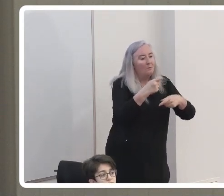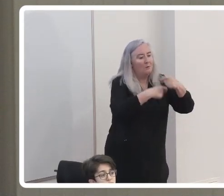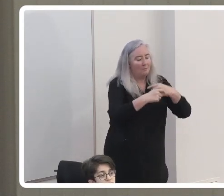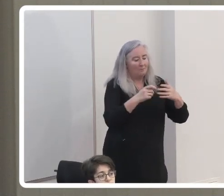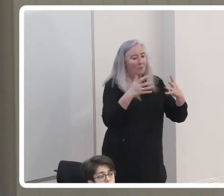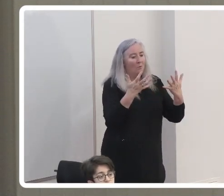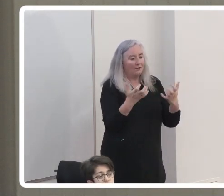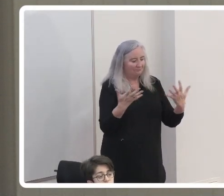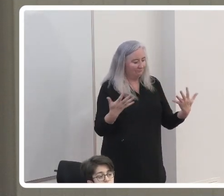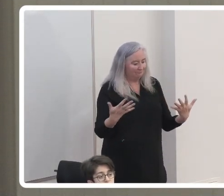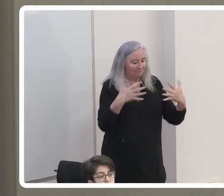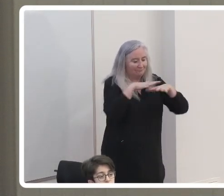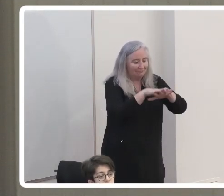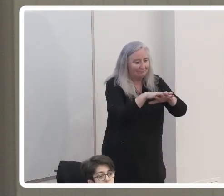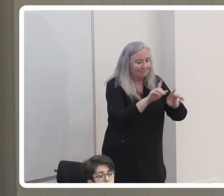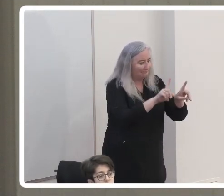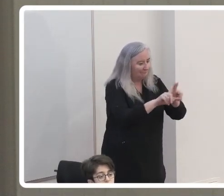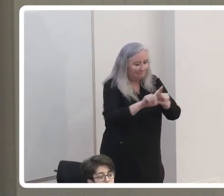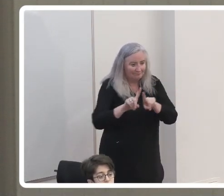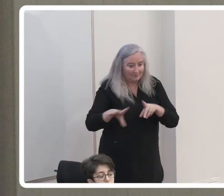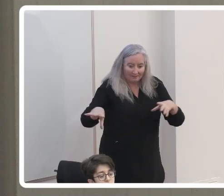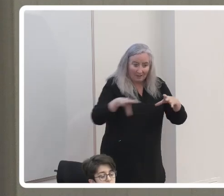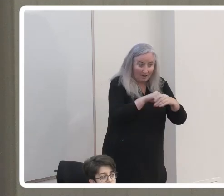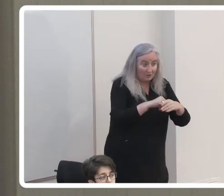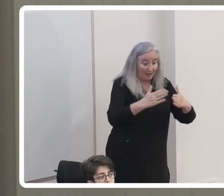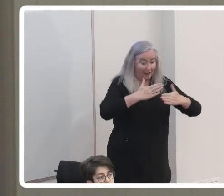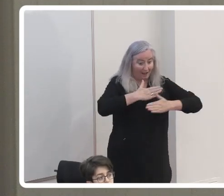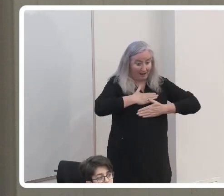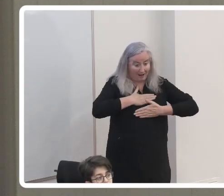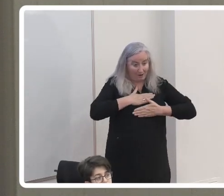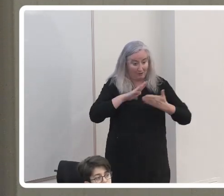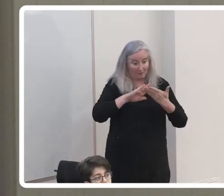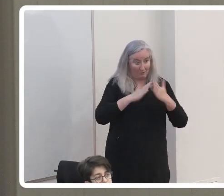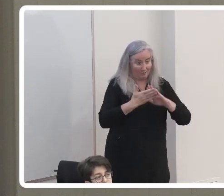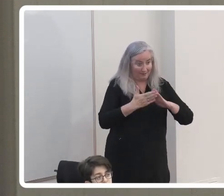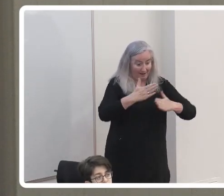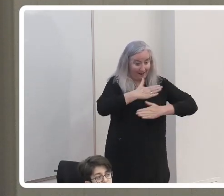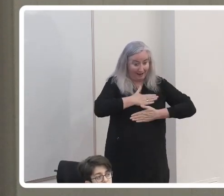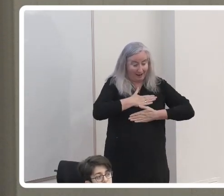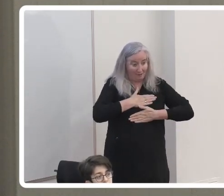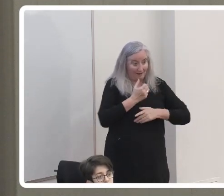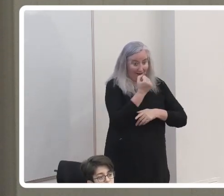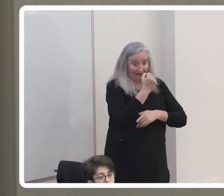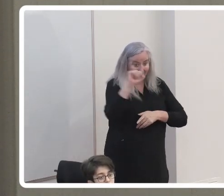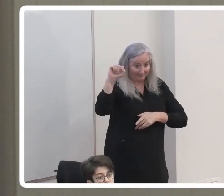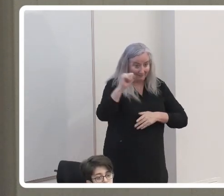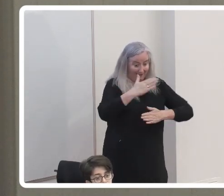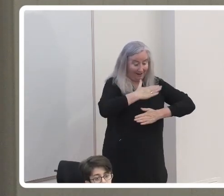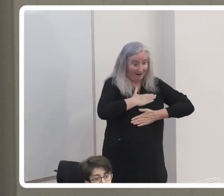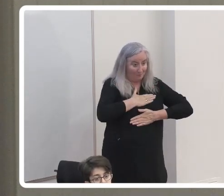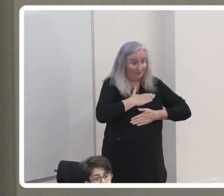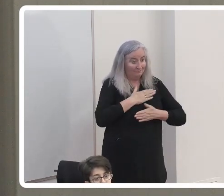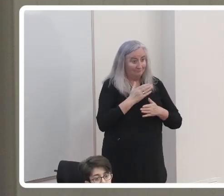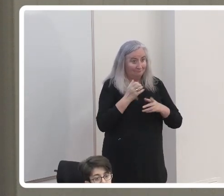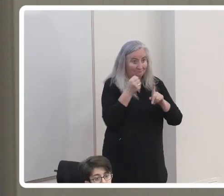all disability-related state actions. And for our community of activists with disabilities and our allies, it was truly